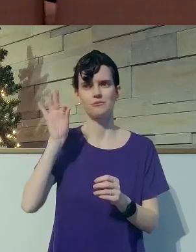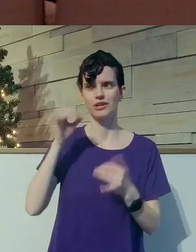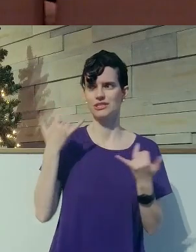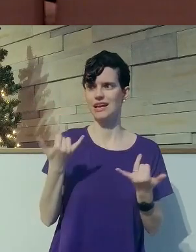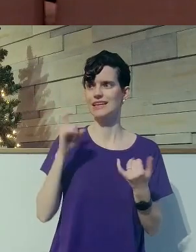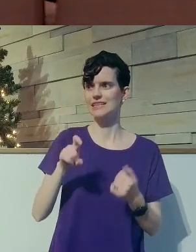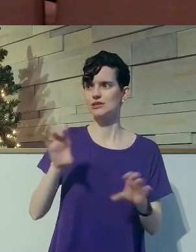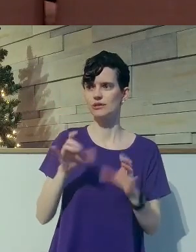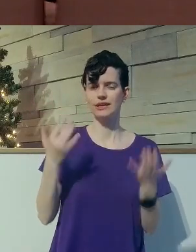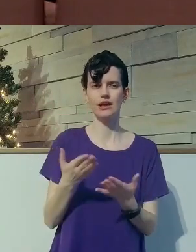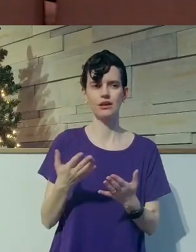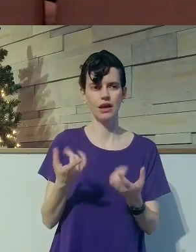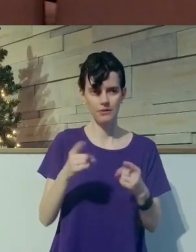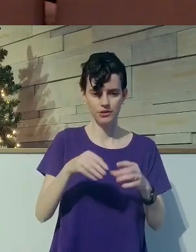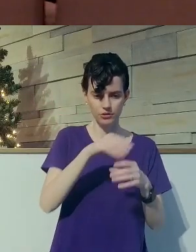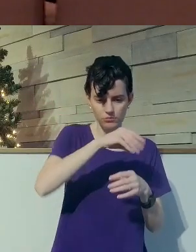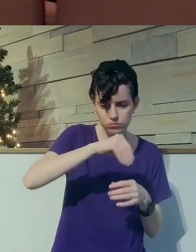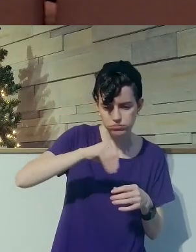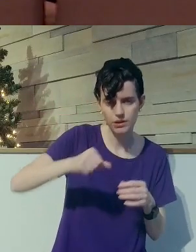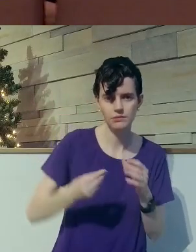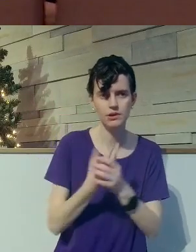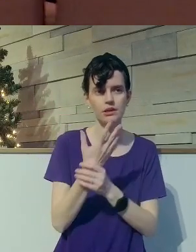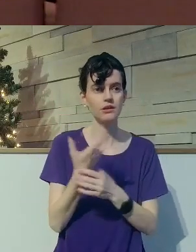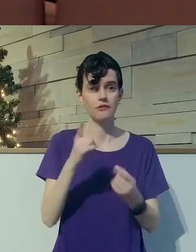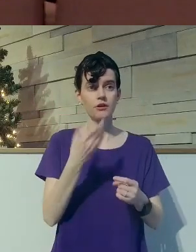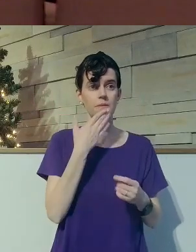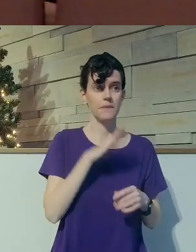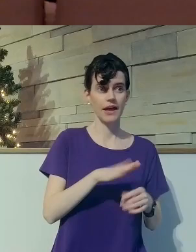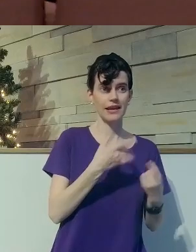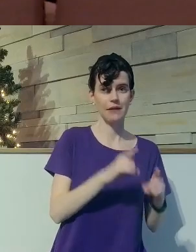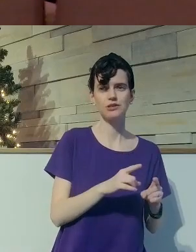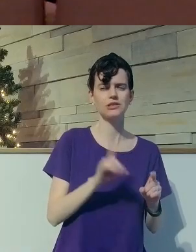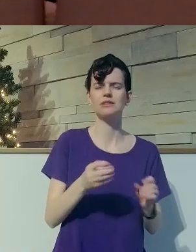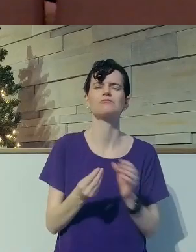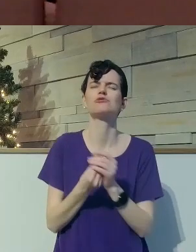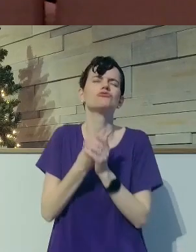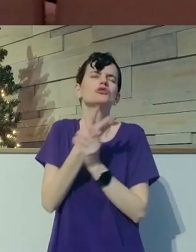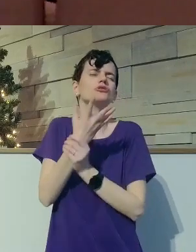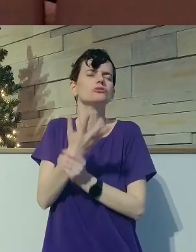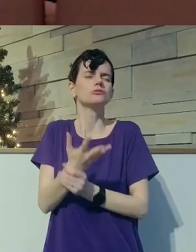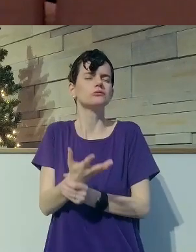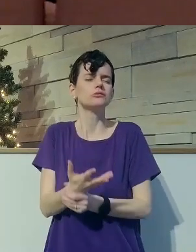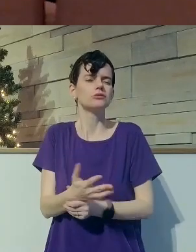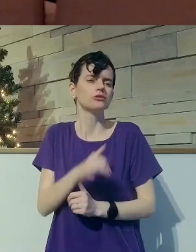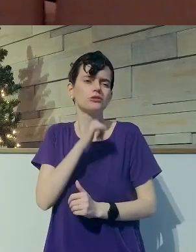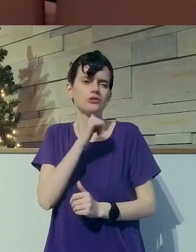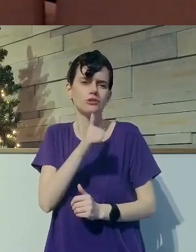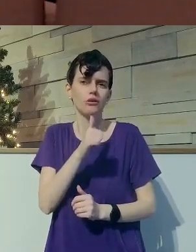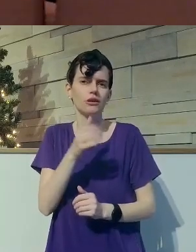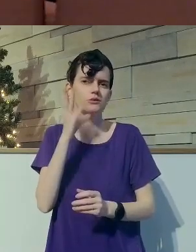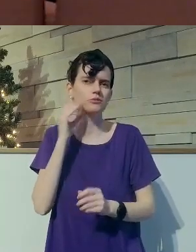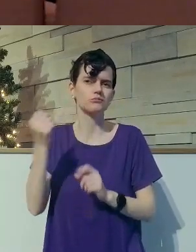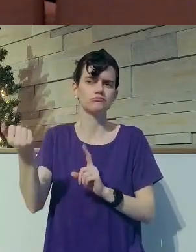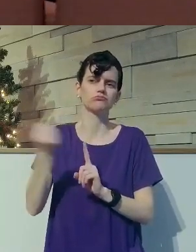do that here too, right? Bloom where you're planted. Whenever bad things happen, just blossom. Just flourish in light. You're not going to get knocked